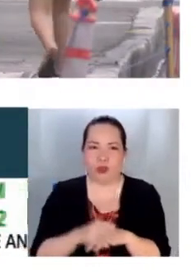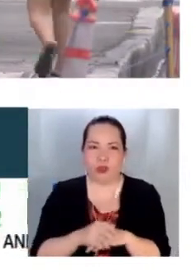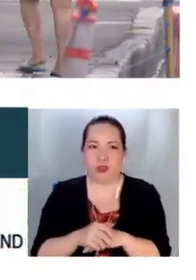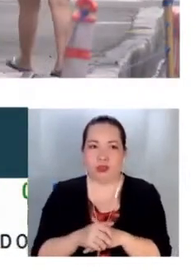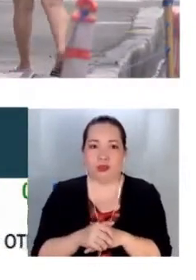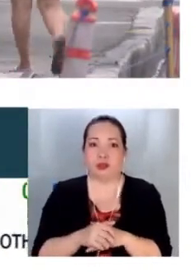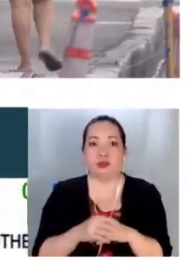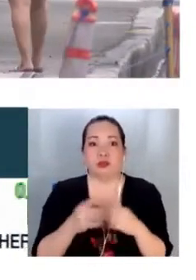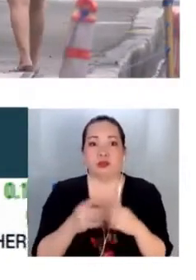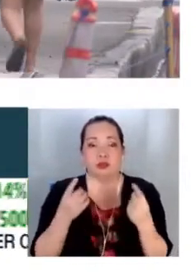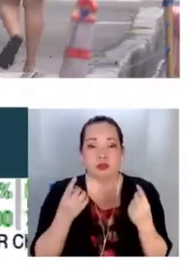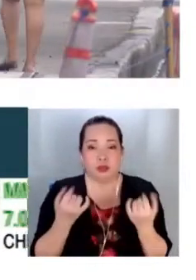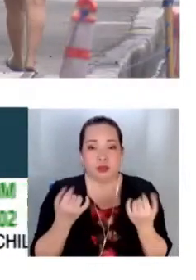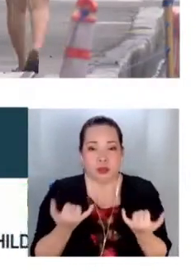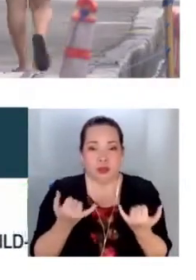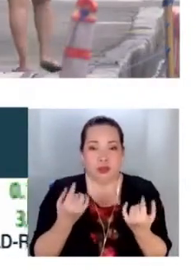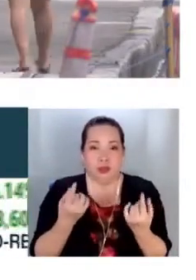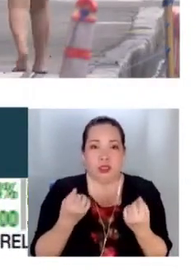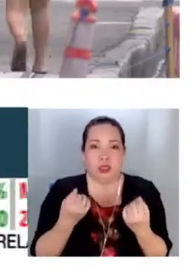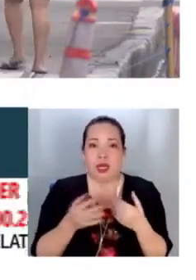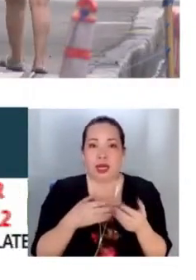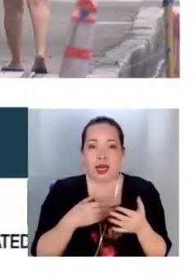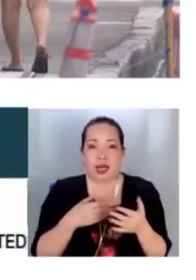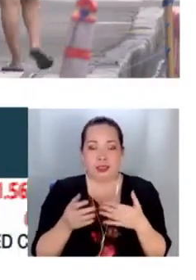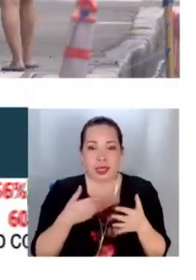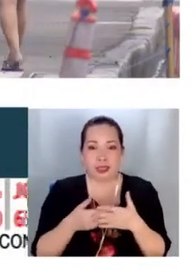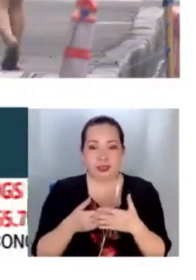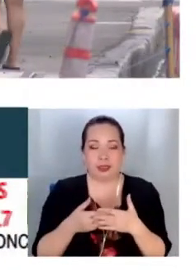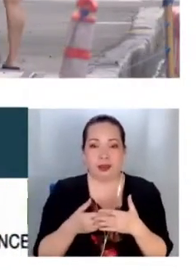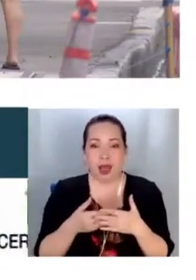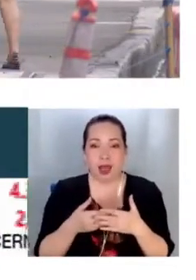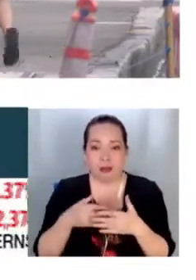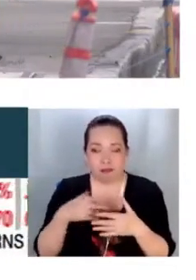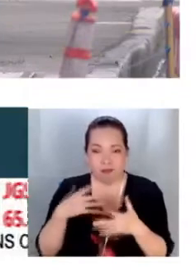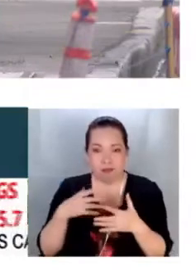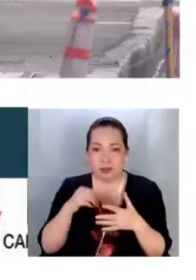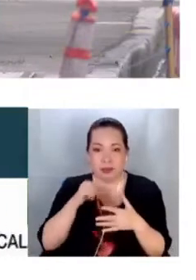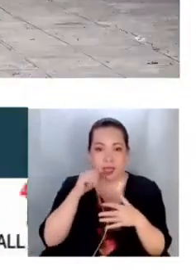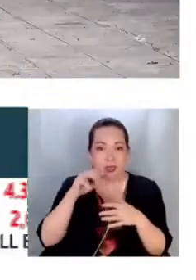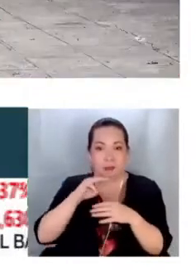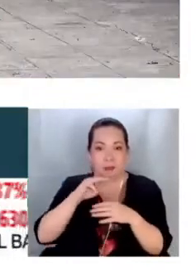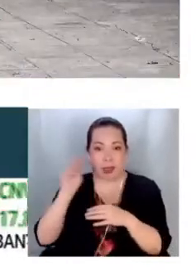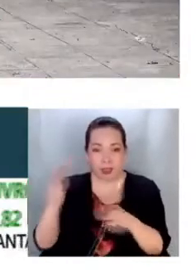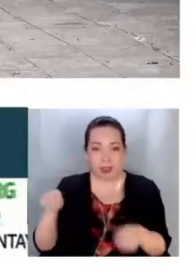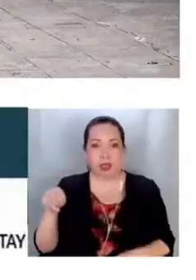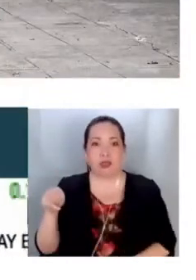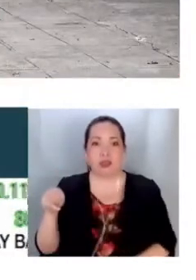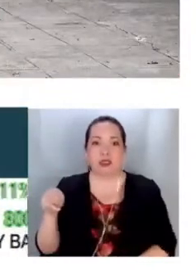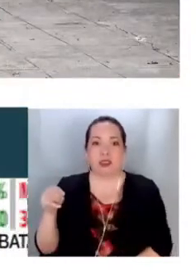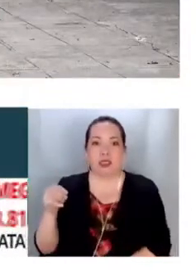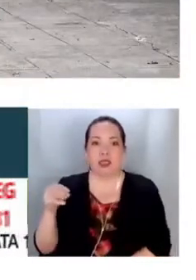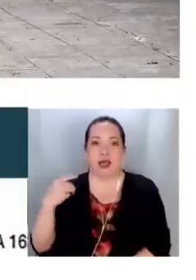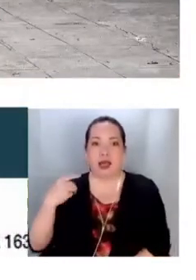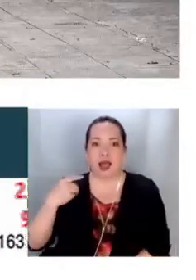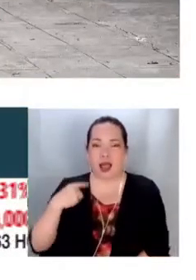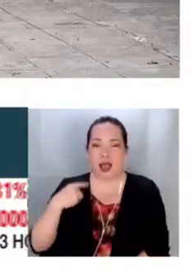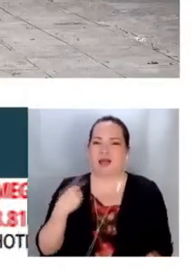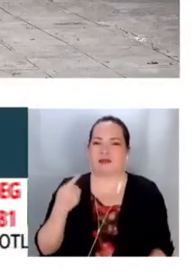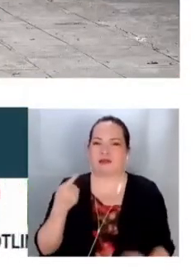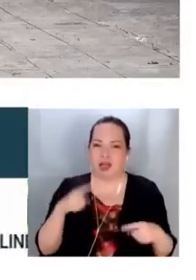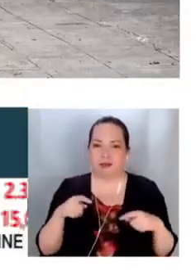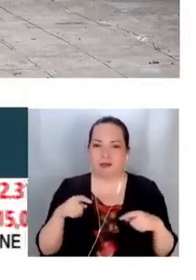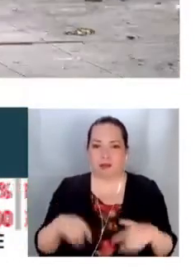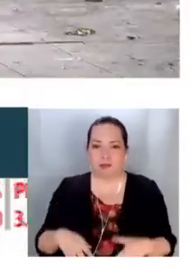What we've seen also is even outside Metro Manila, you also have pockets of increasing teen pregnancy